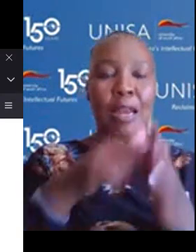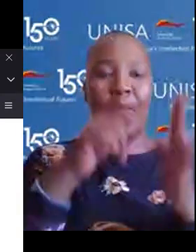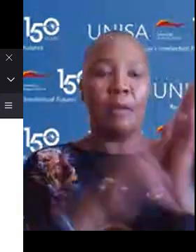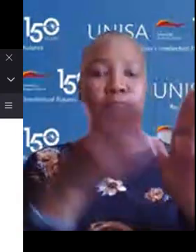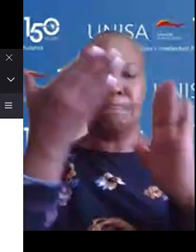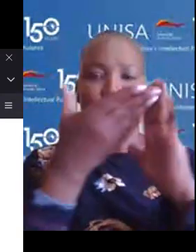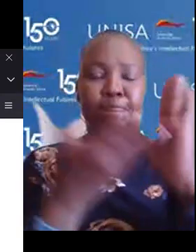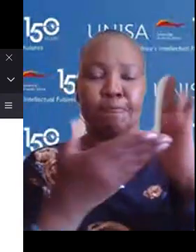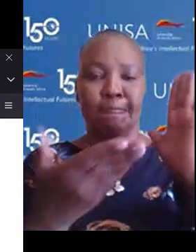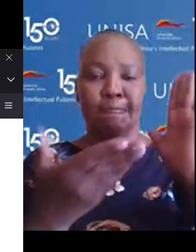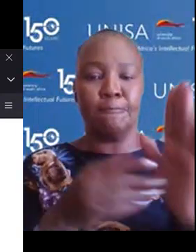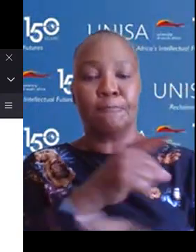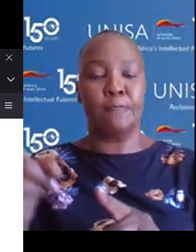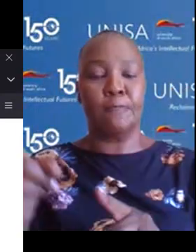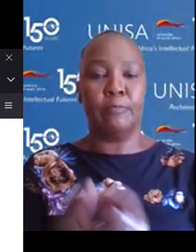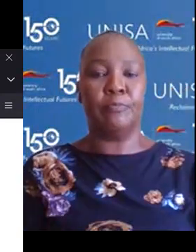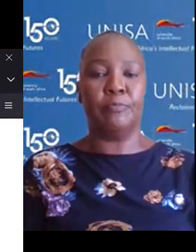are available to you.